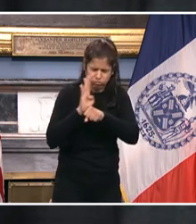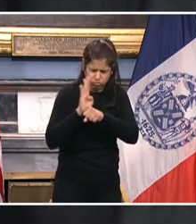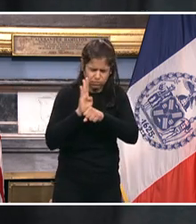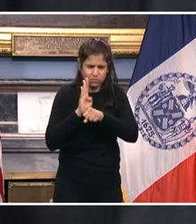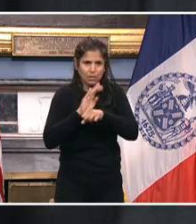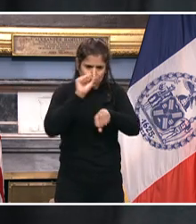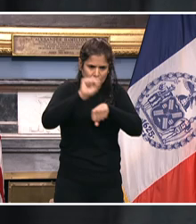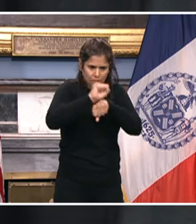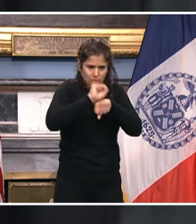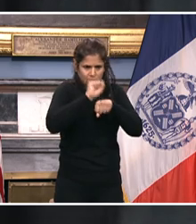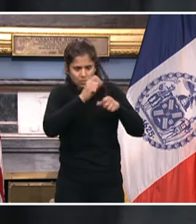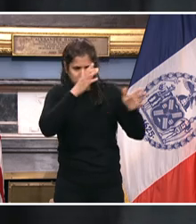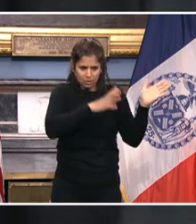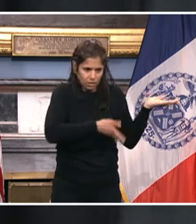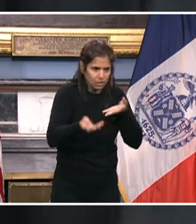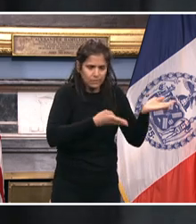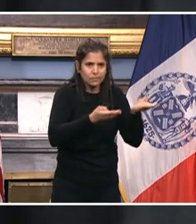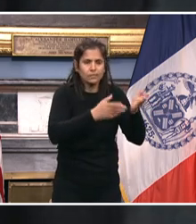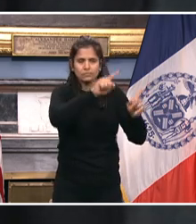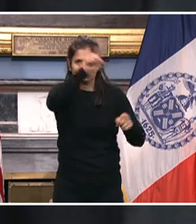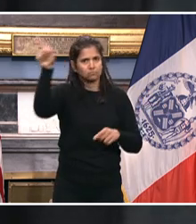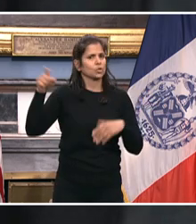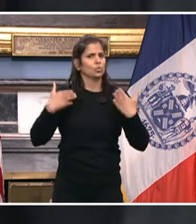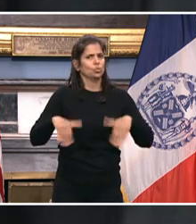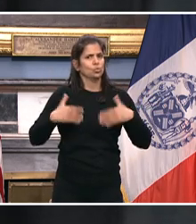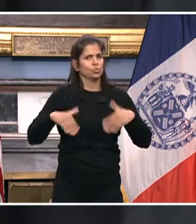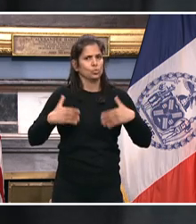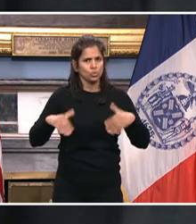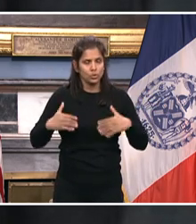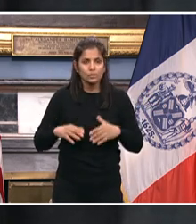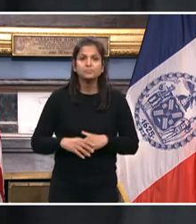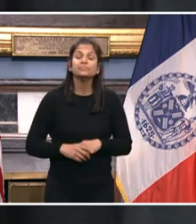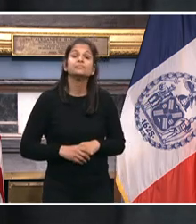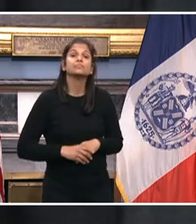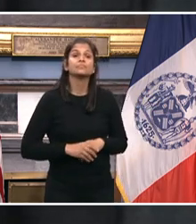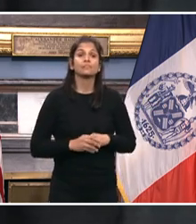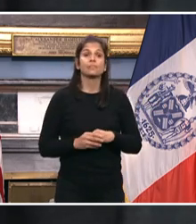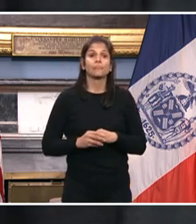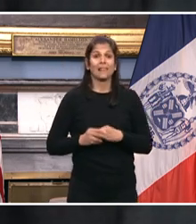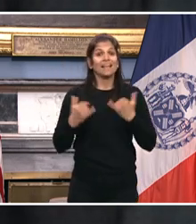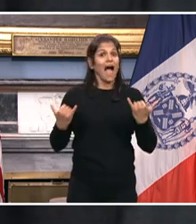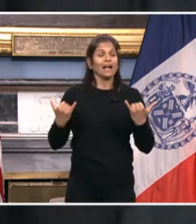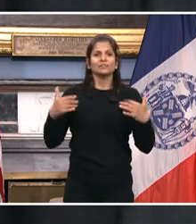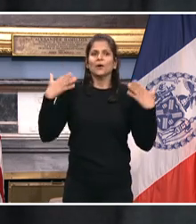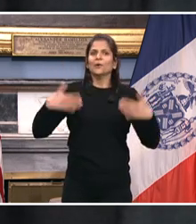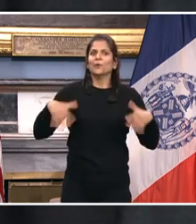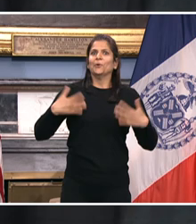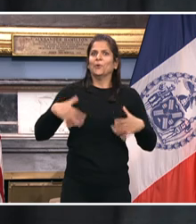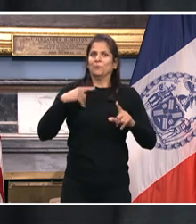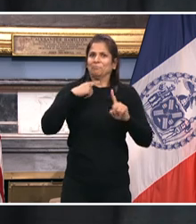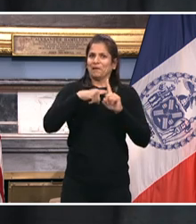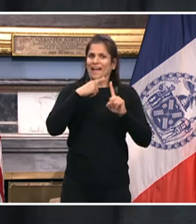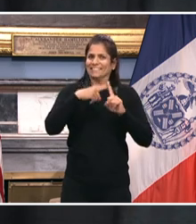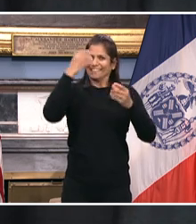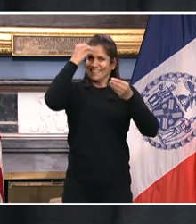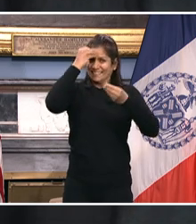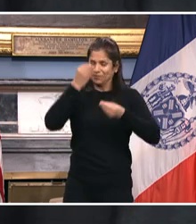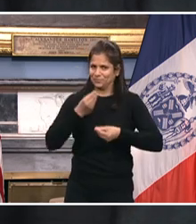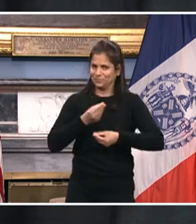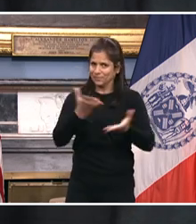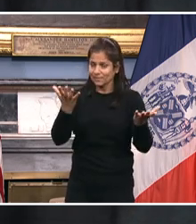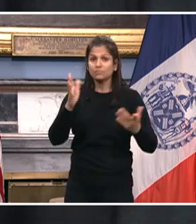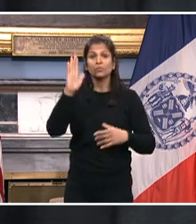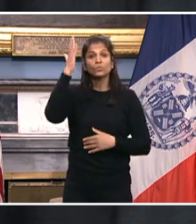So there, that tells you that April, do not for a moment imagine April's going to be easy. We thought it was going to be